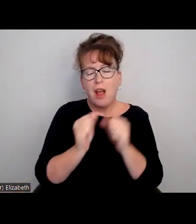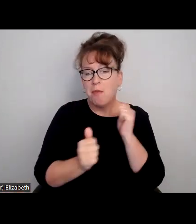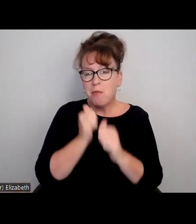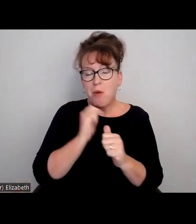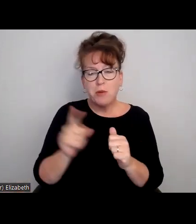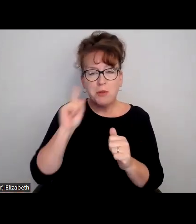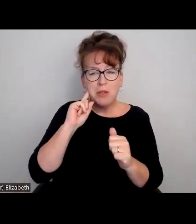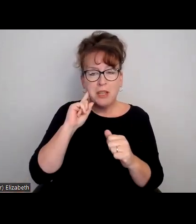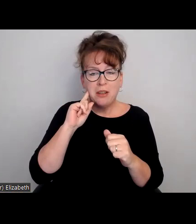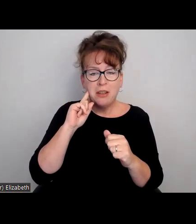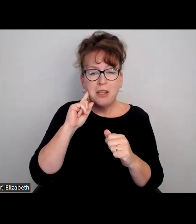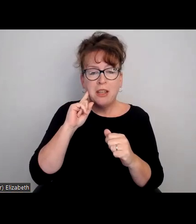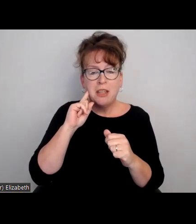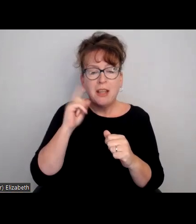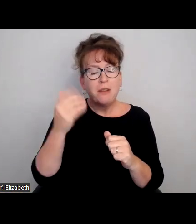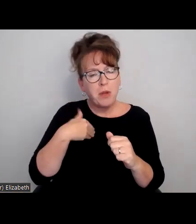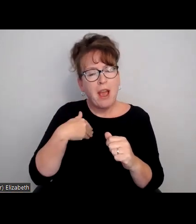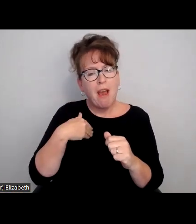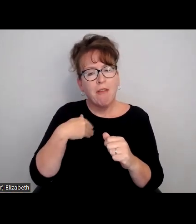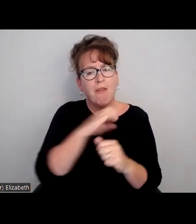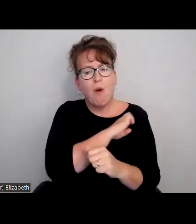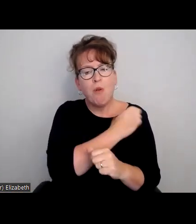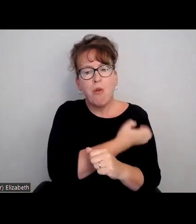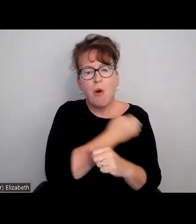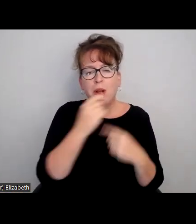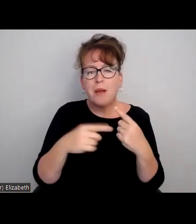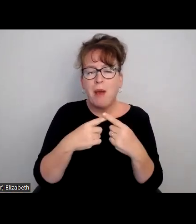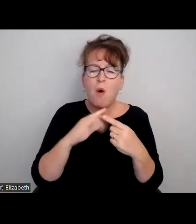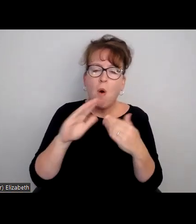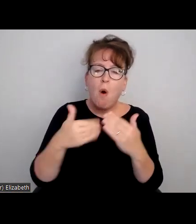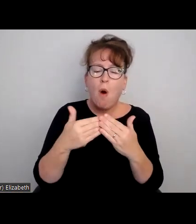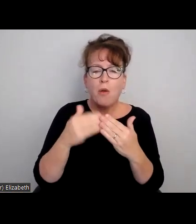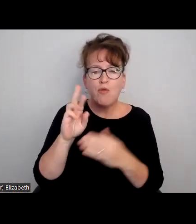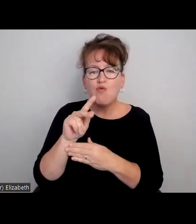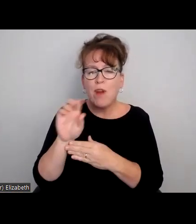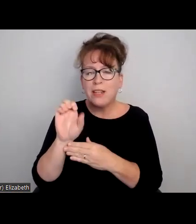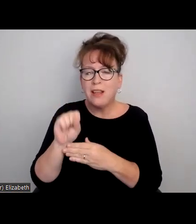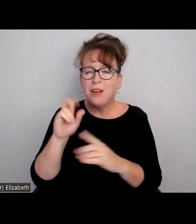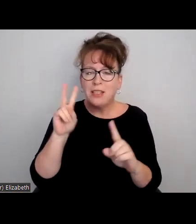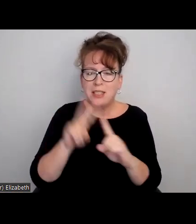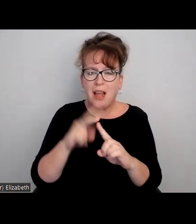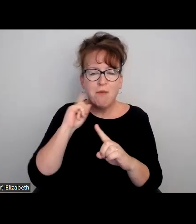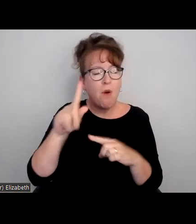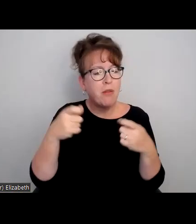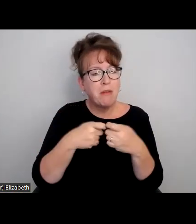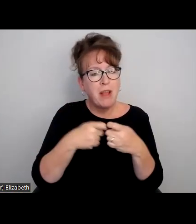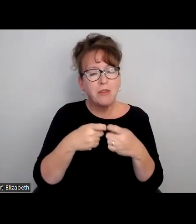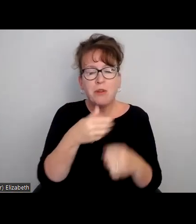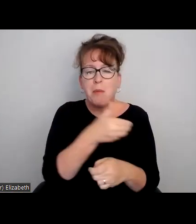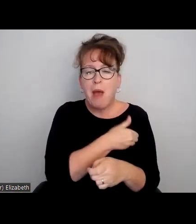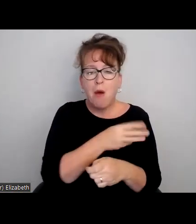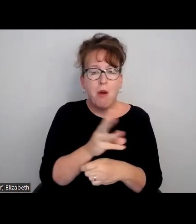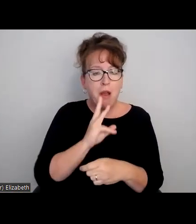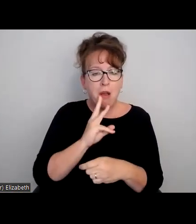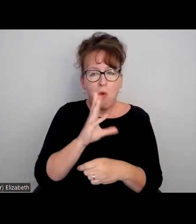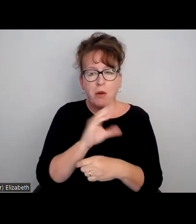our rate making function. We have authority over the rates that are charged by the investor-owned electric power, natural gas, and water companies in Massachusetts. You probably